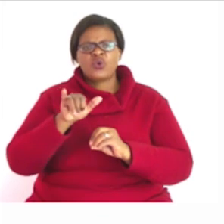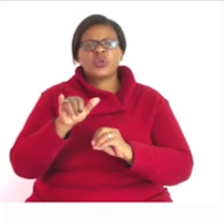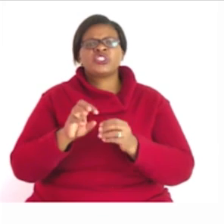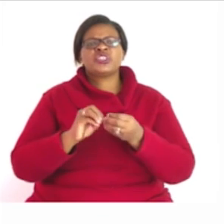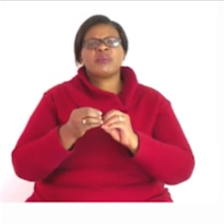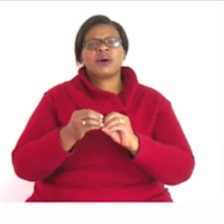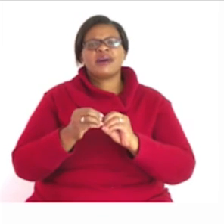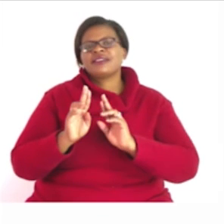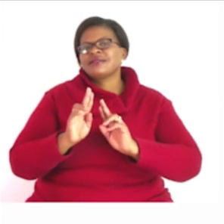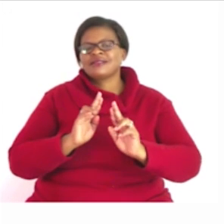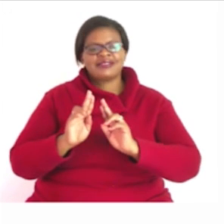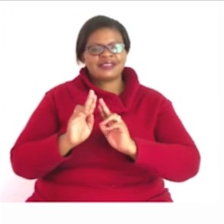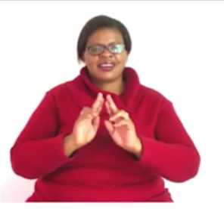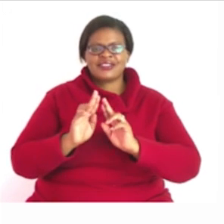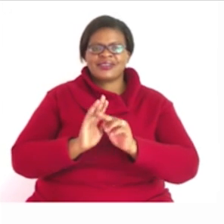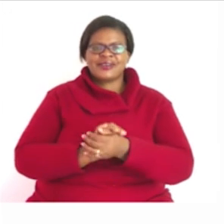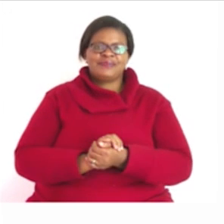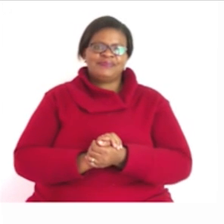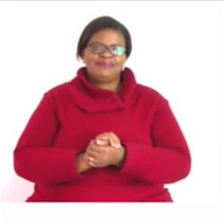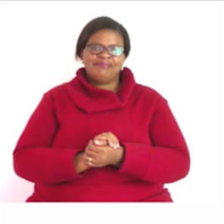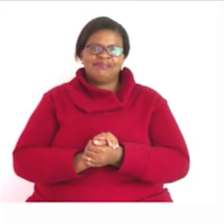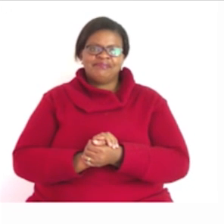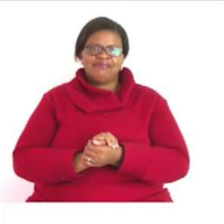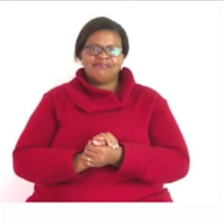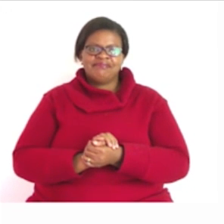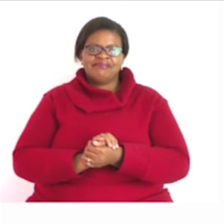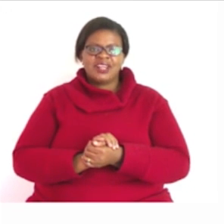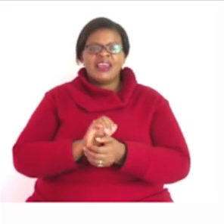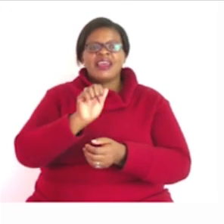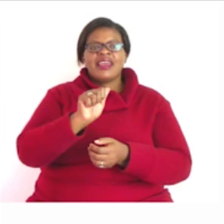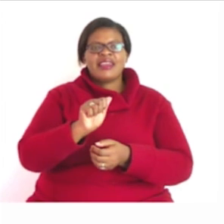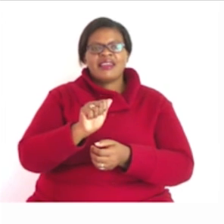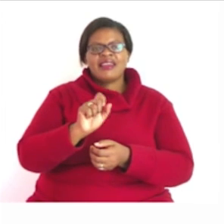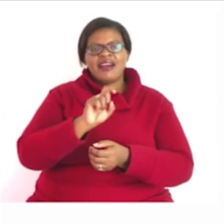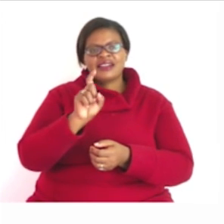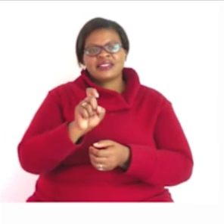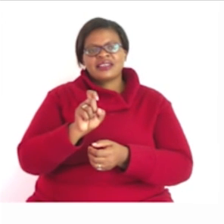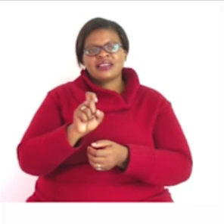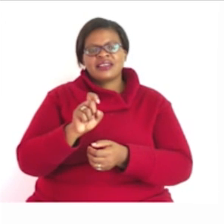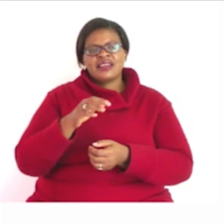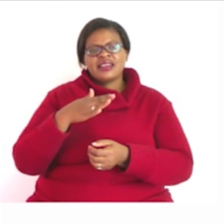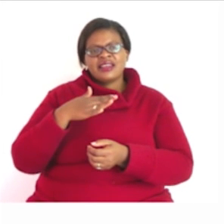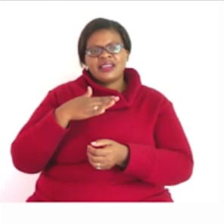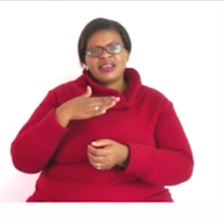here? Right? Which number is speaking? 3A, for example, will say,